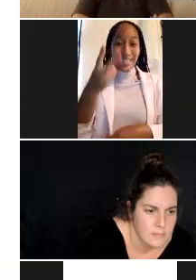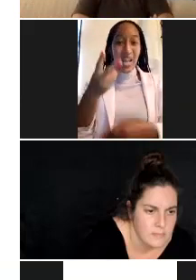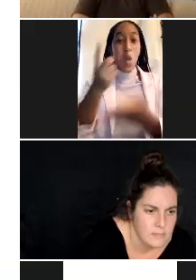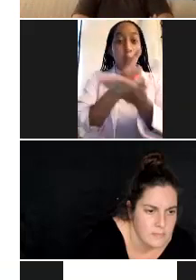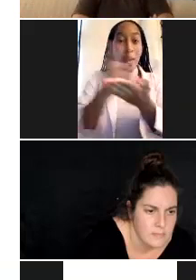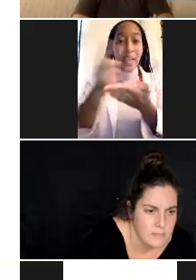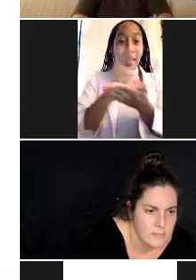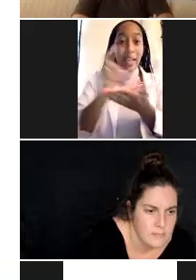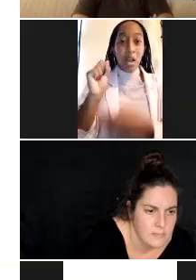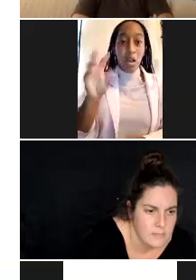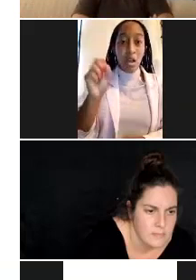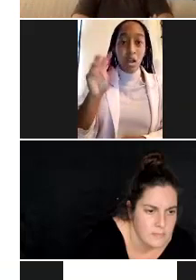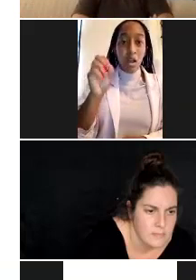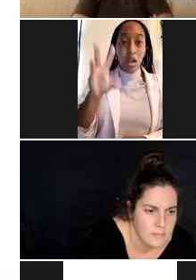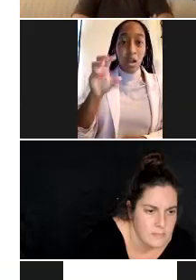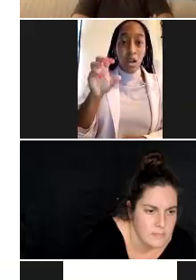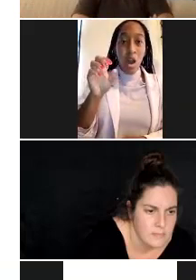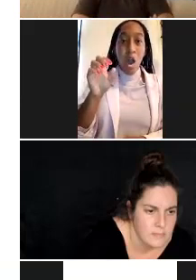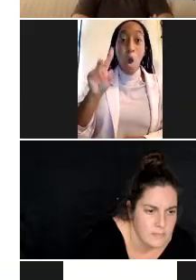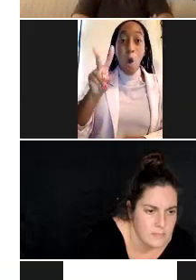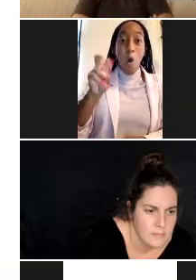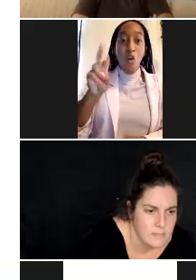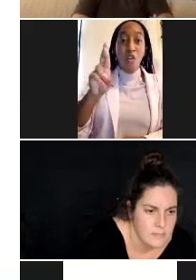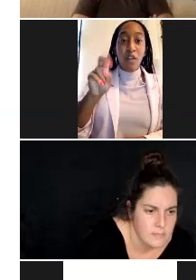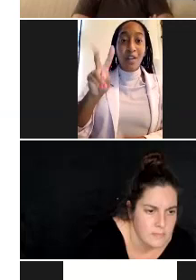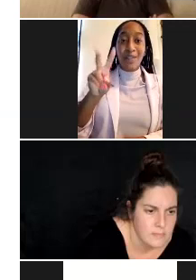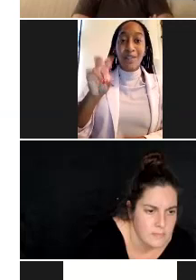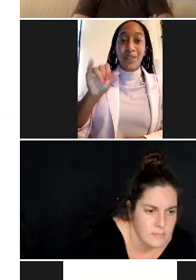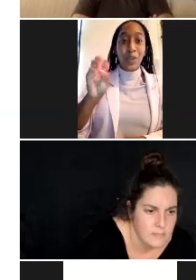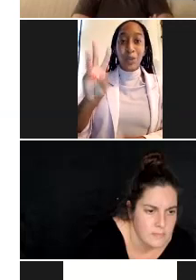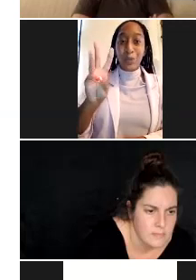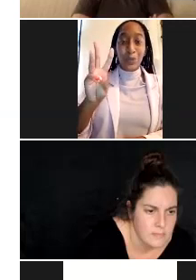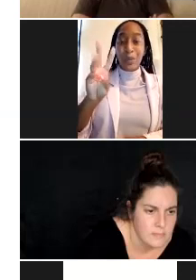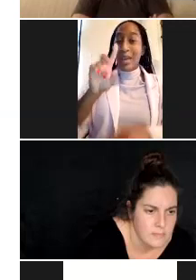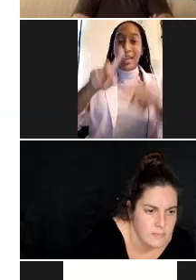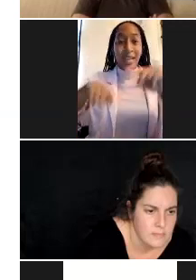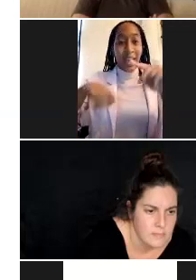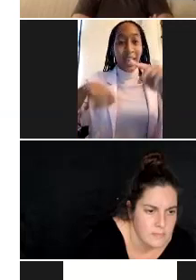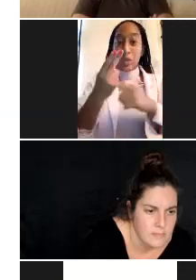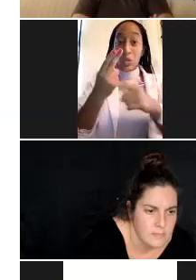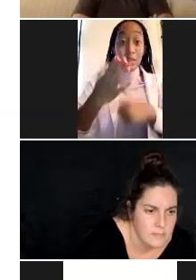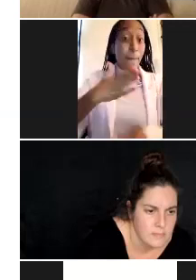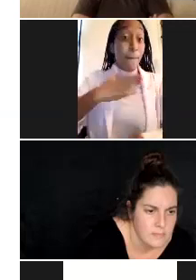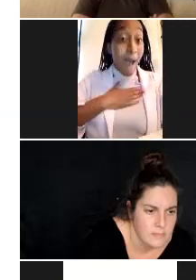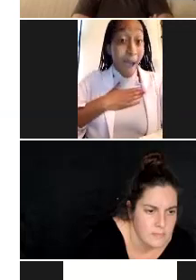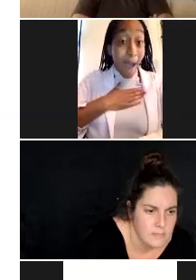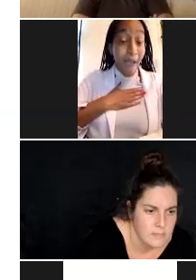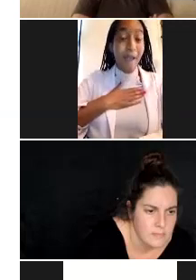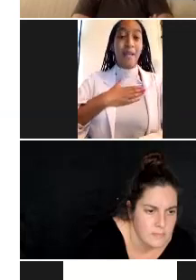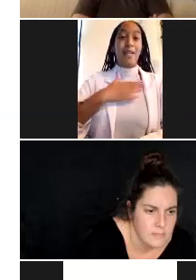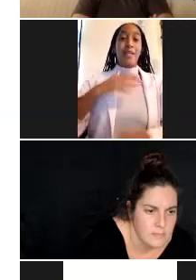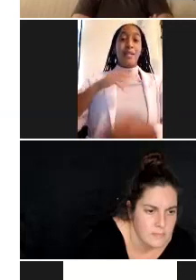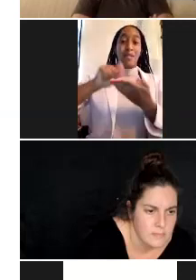notes to give examples. And in the announcements, I have a